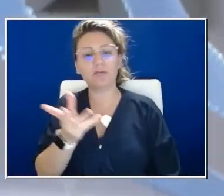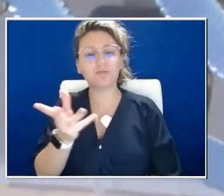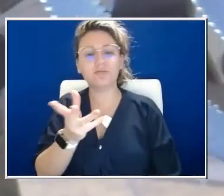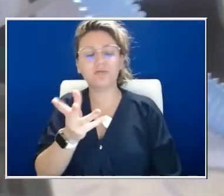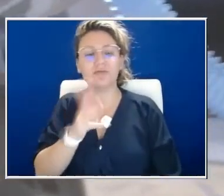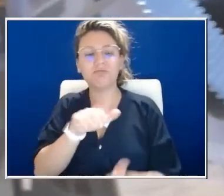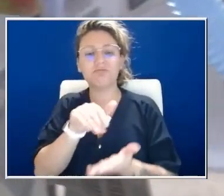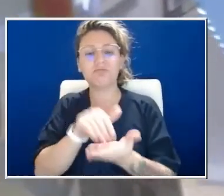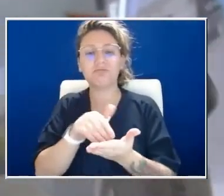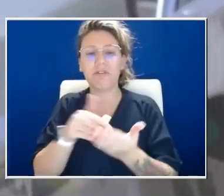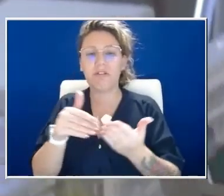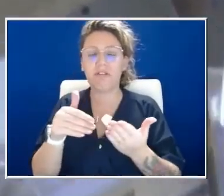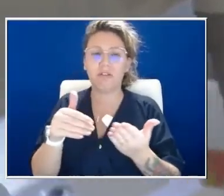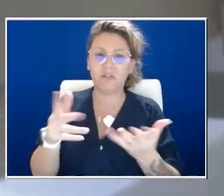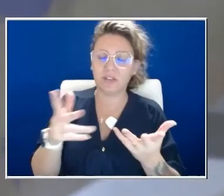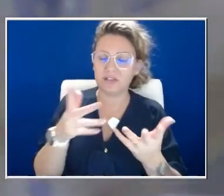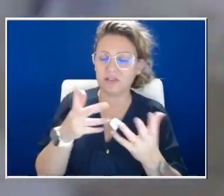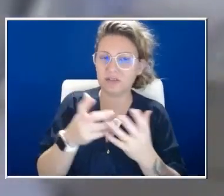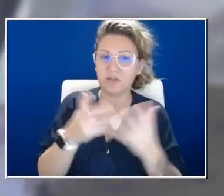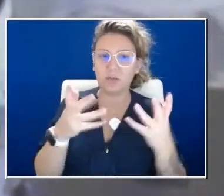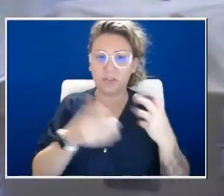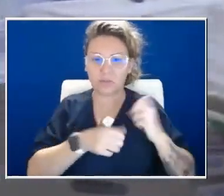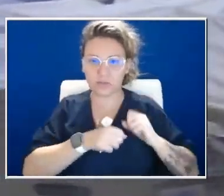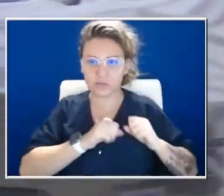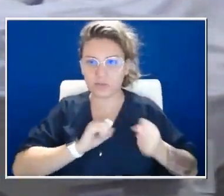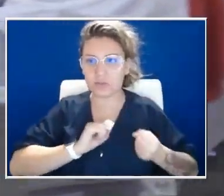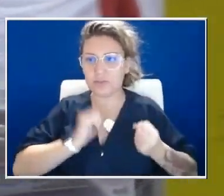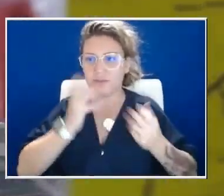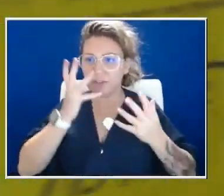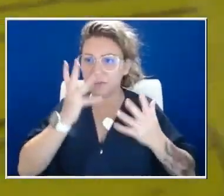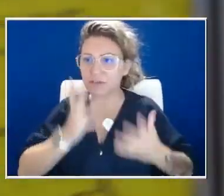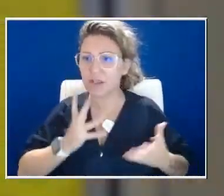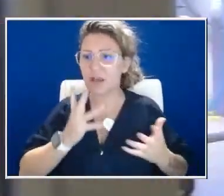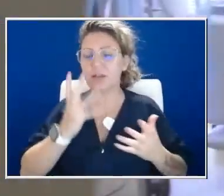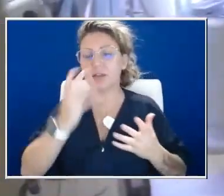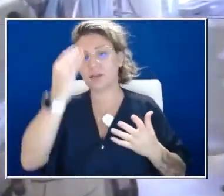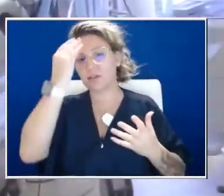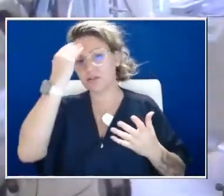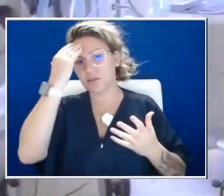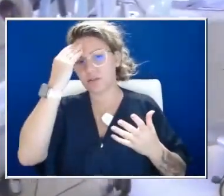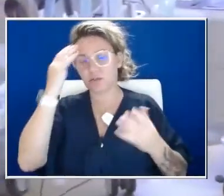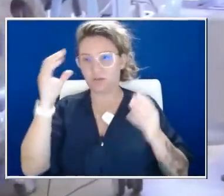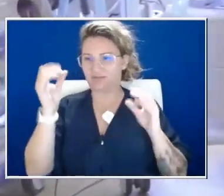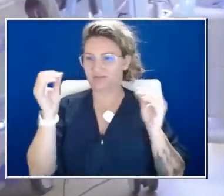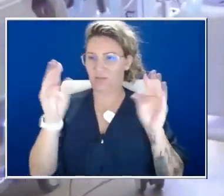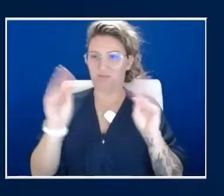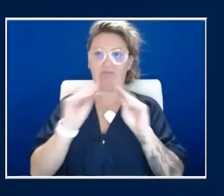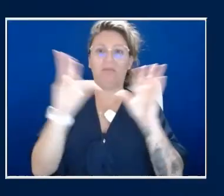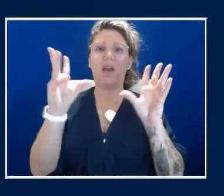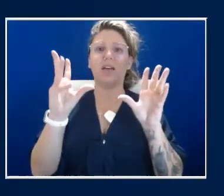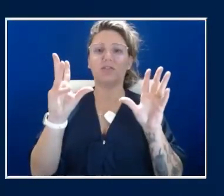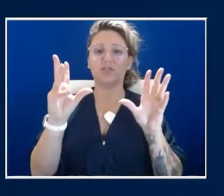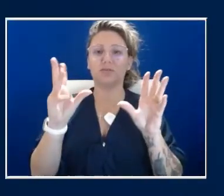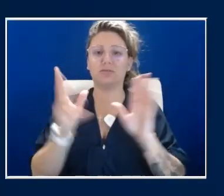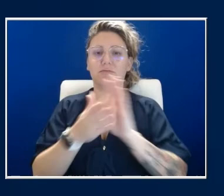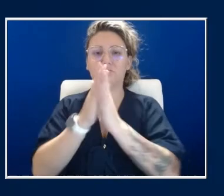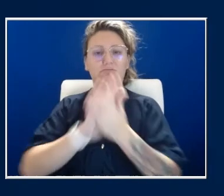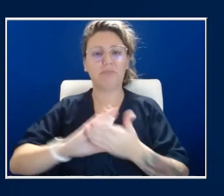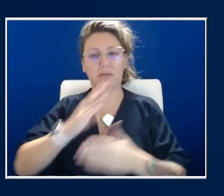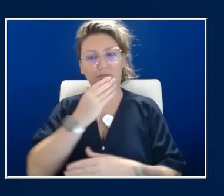such grief and such sadness, knowing that there's no magic wand to wave to make this better.